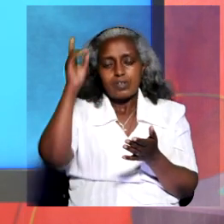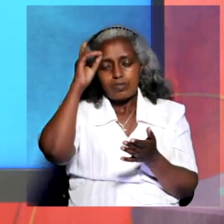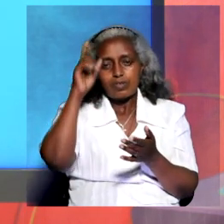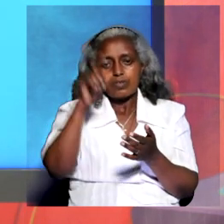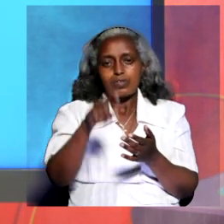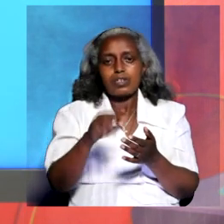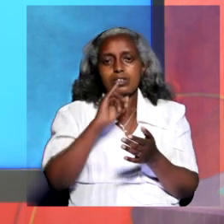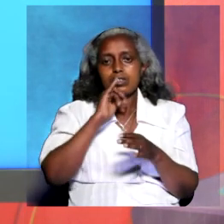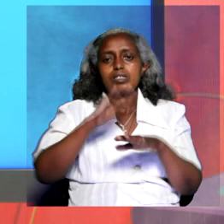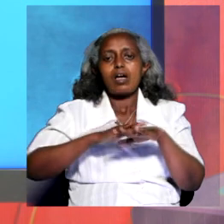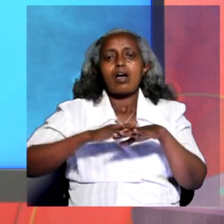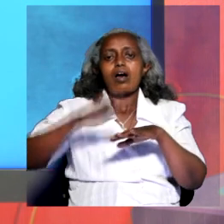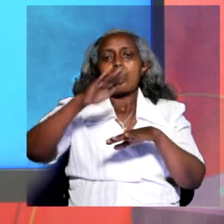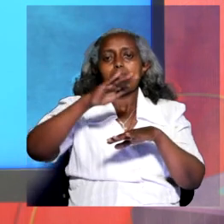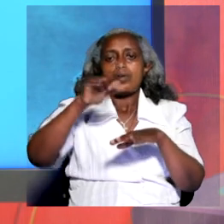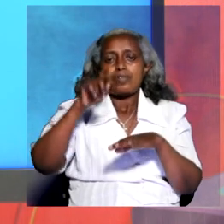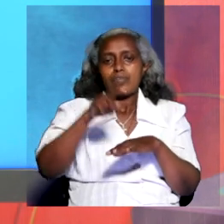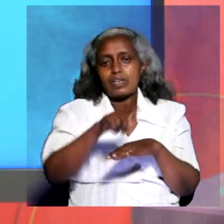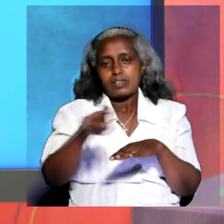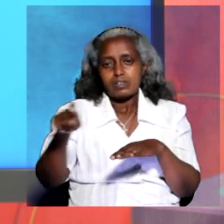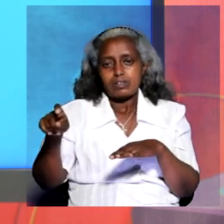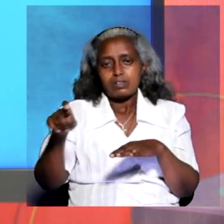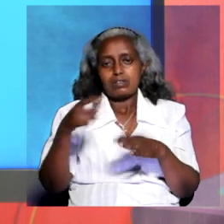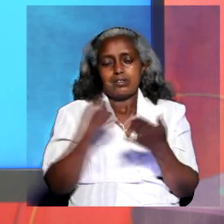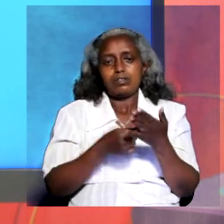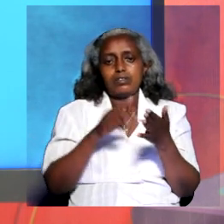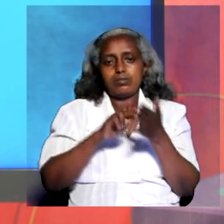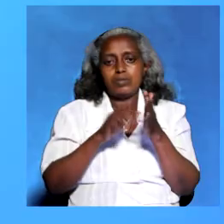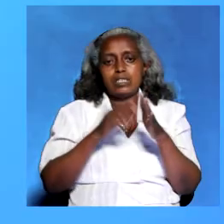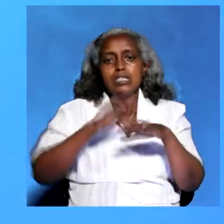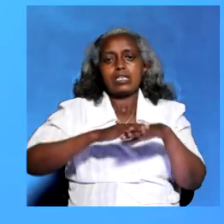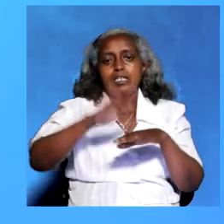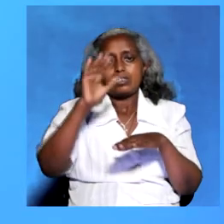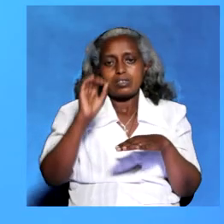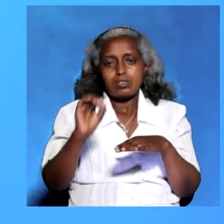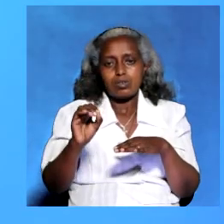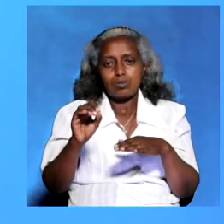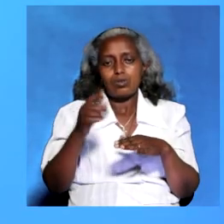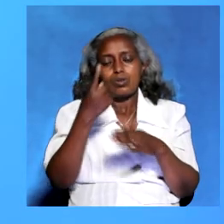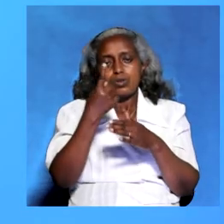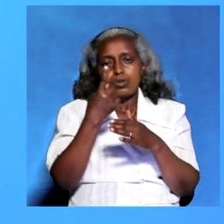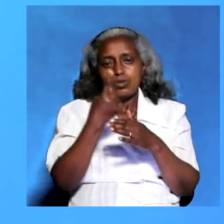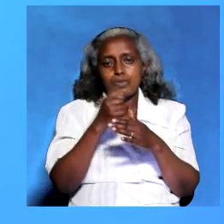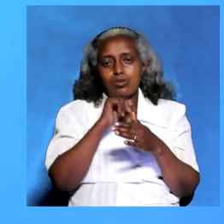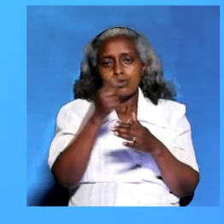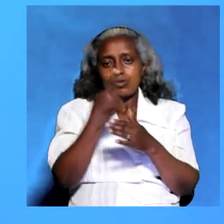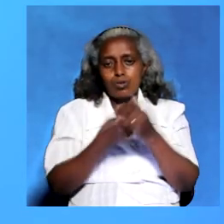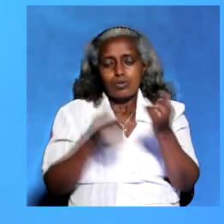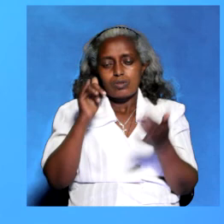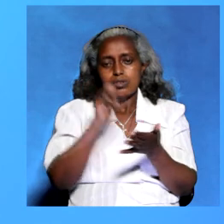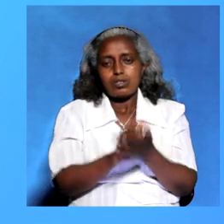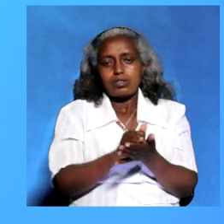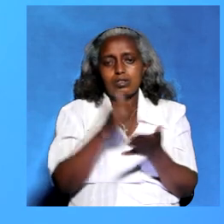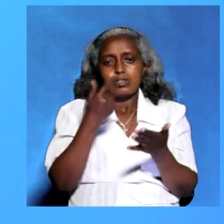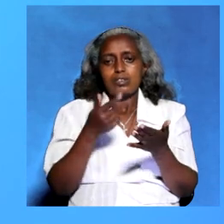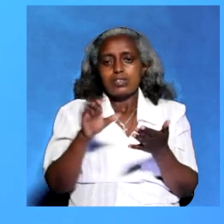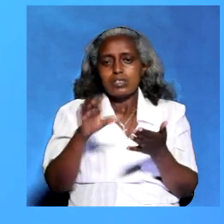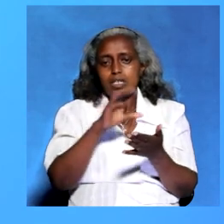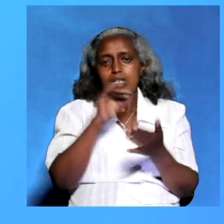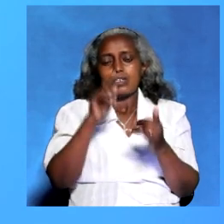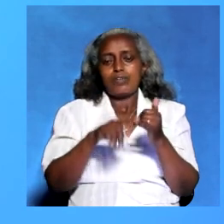above x-axis. That means it is greater than 0. Not only for that, from C and